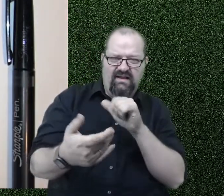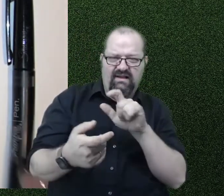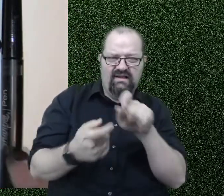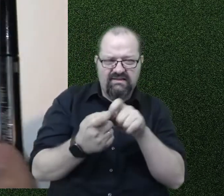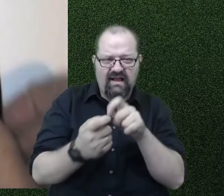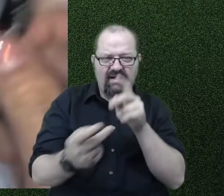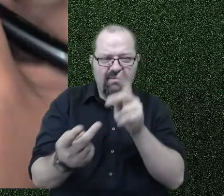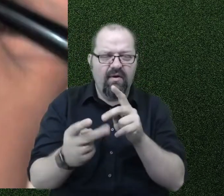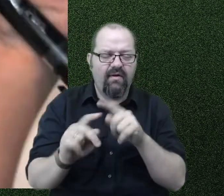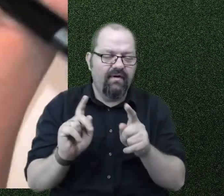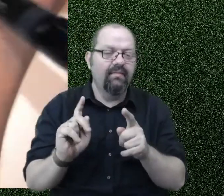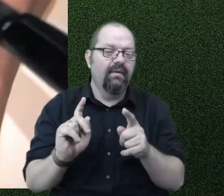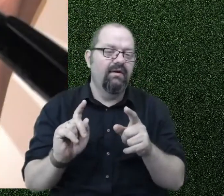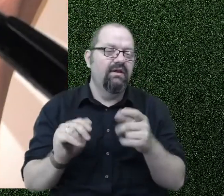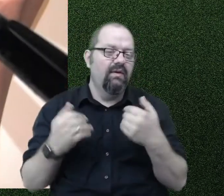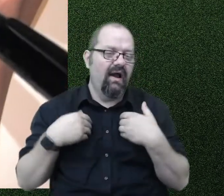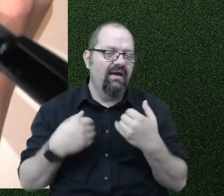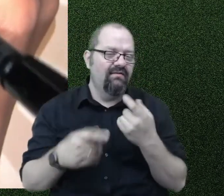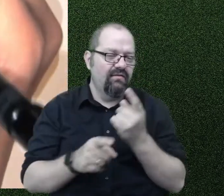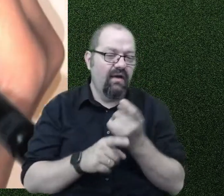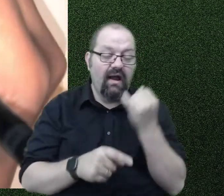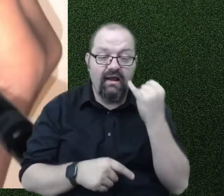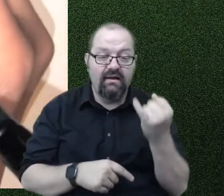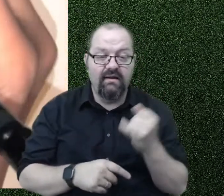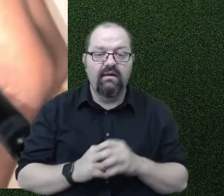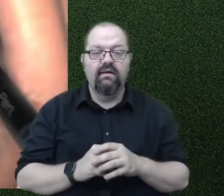idea. In general,